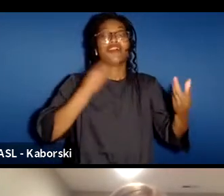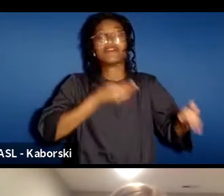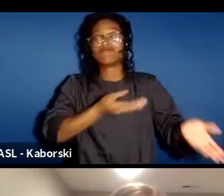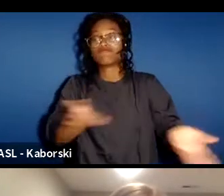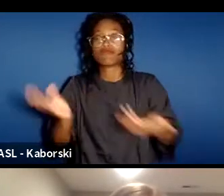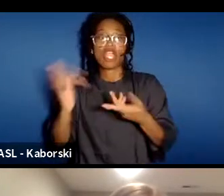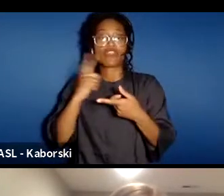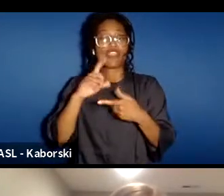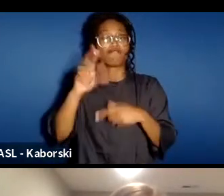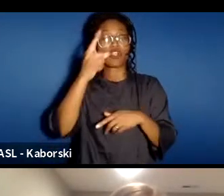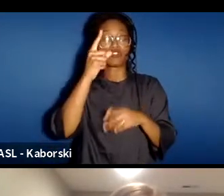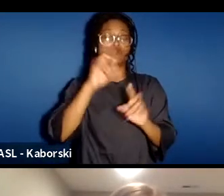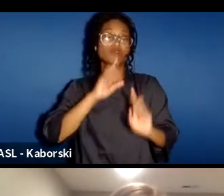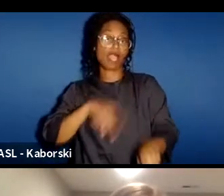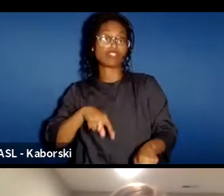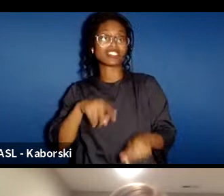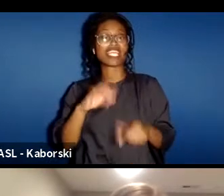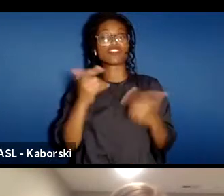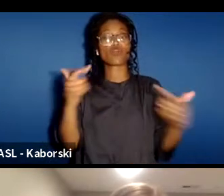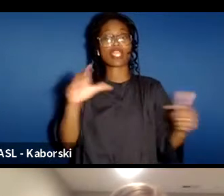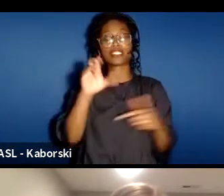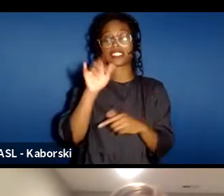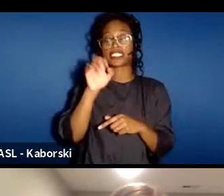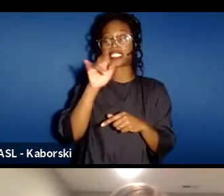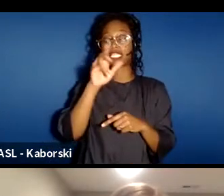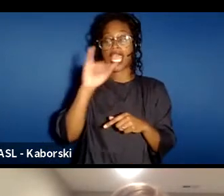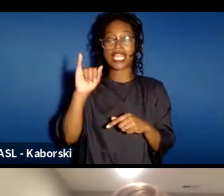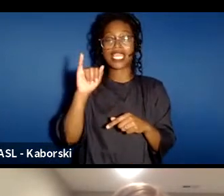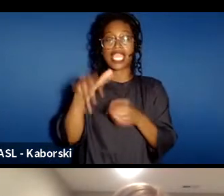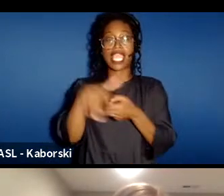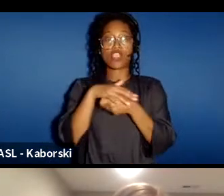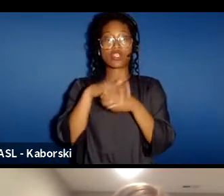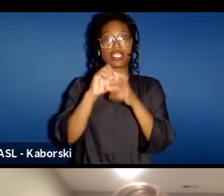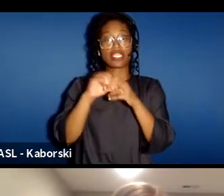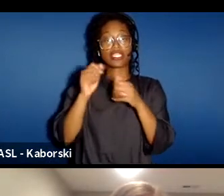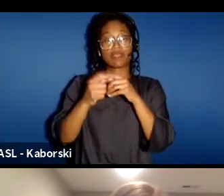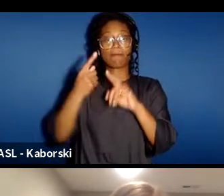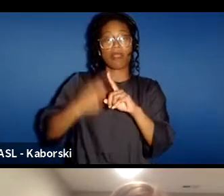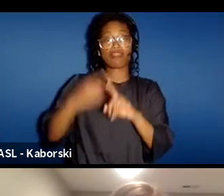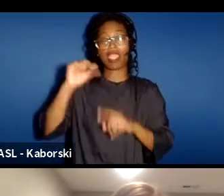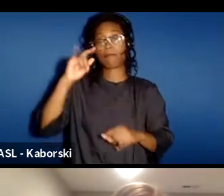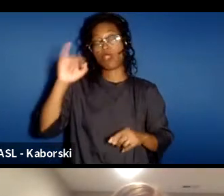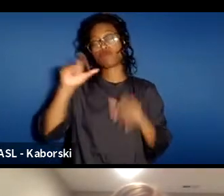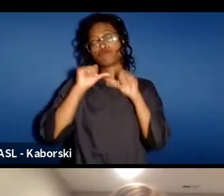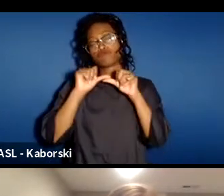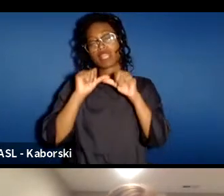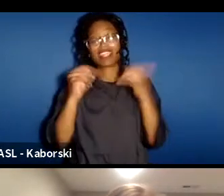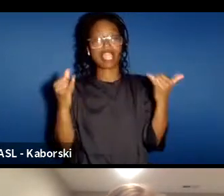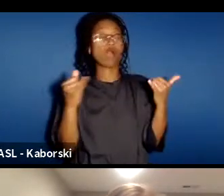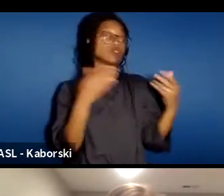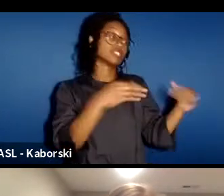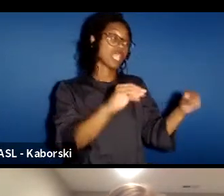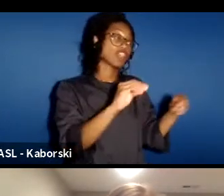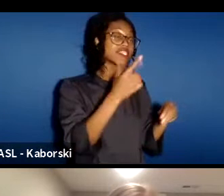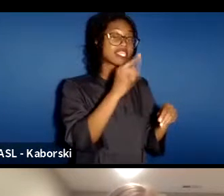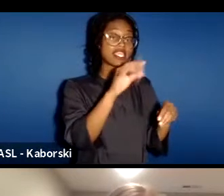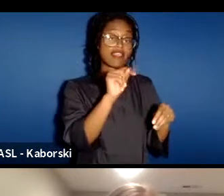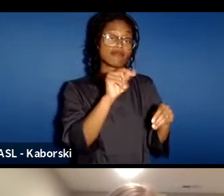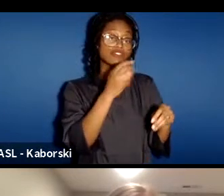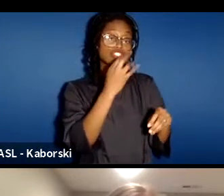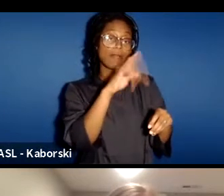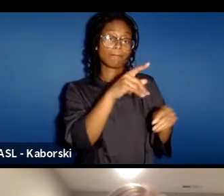in this greater Cincinnati, mostly greater Cincinnati area in April, and continue to do so now. We also sell it in the gift shop. There